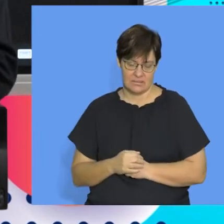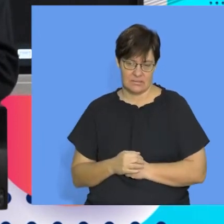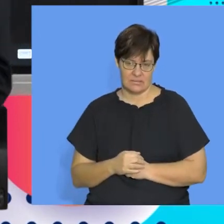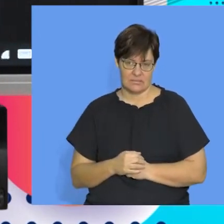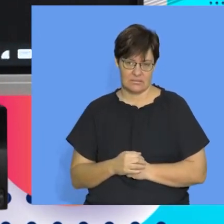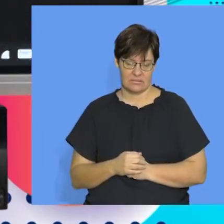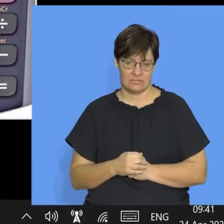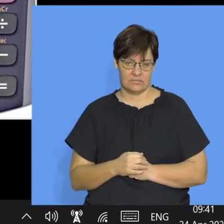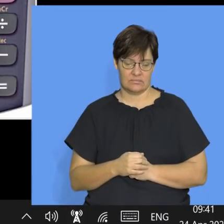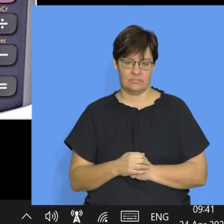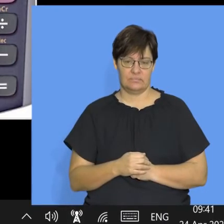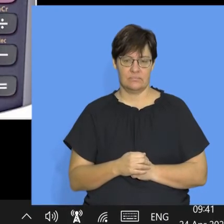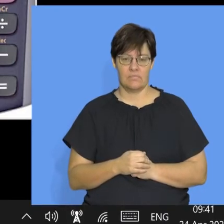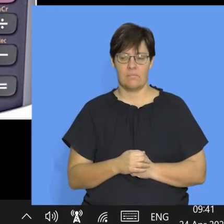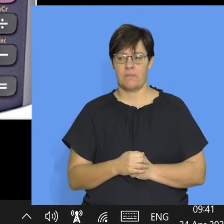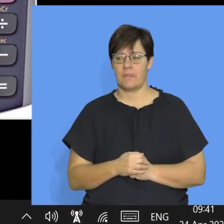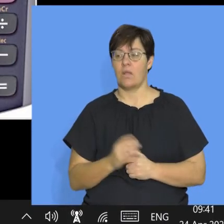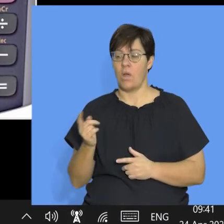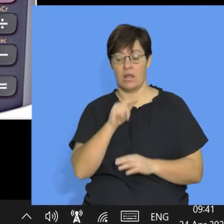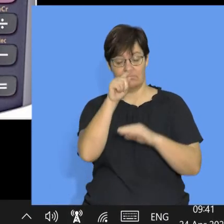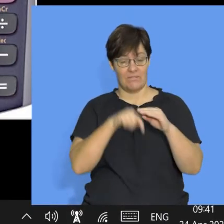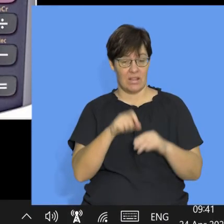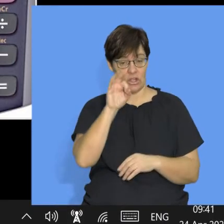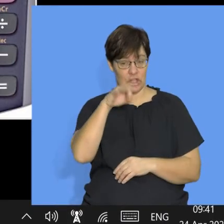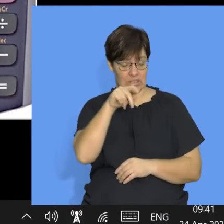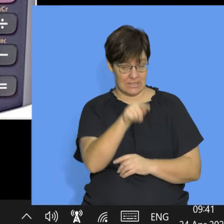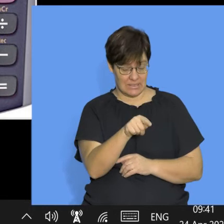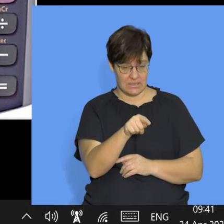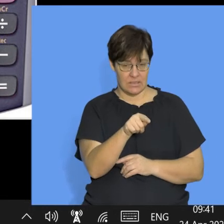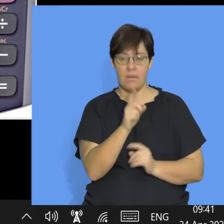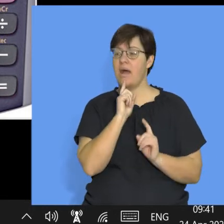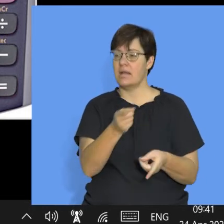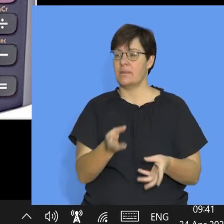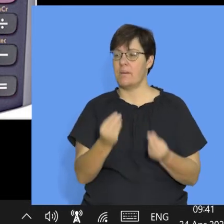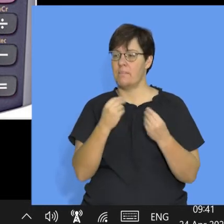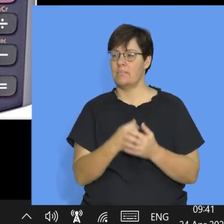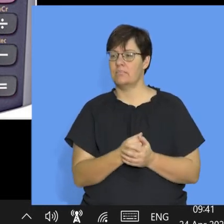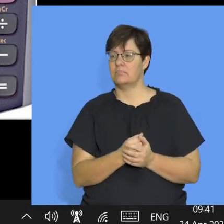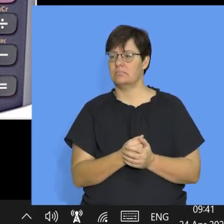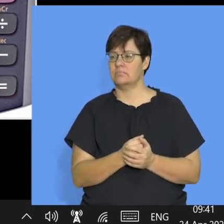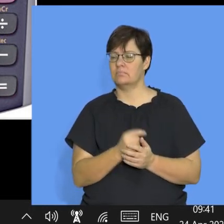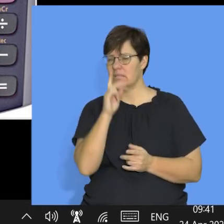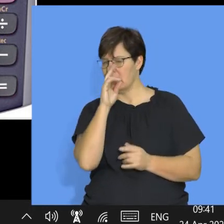component. So, once you divide it by 13, you get an answer of, where was the error? Let's go back again.